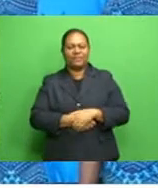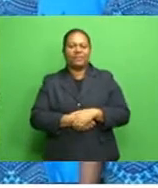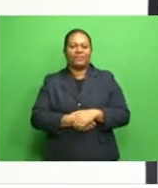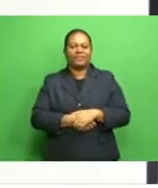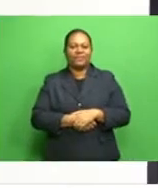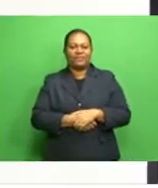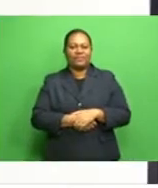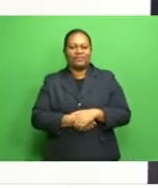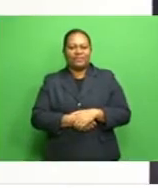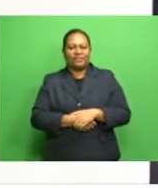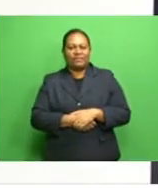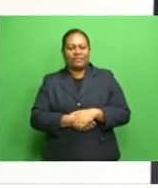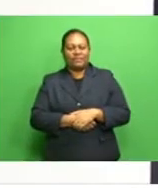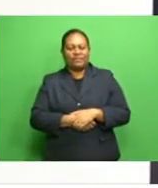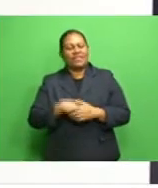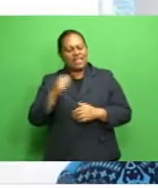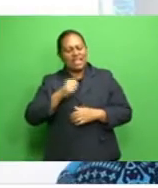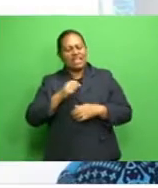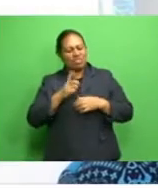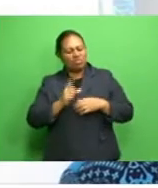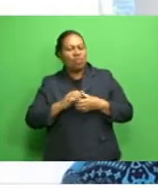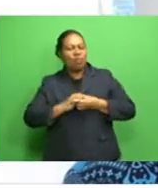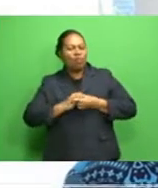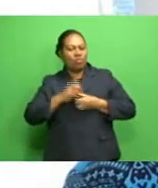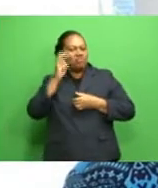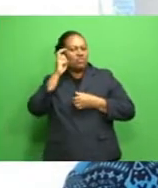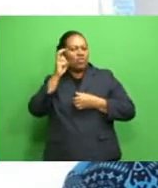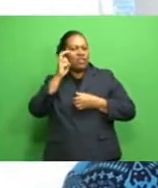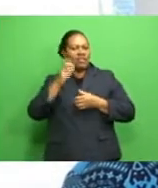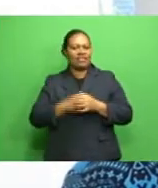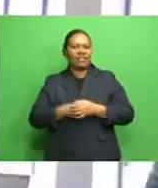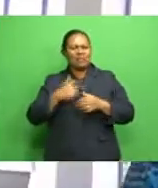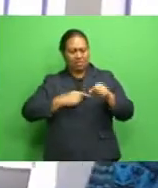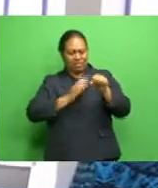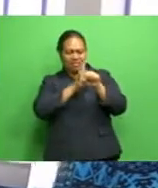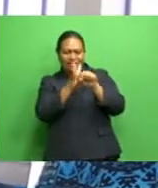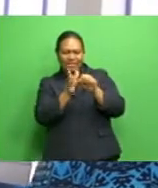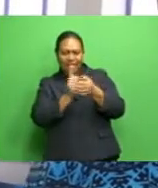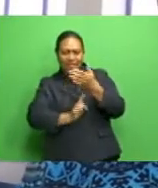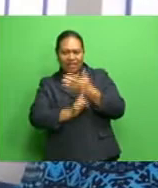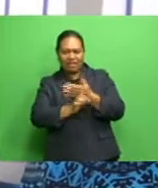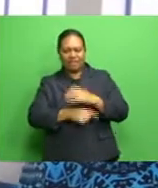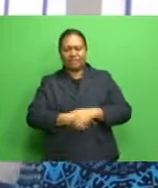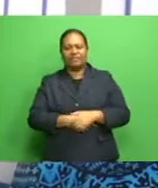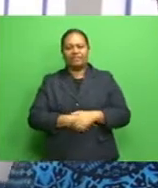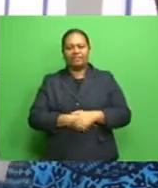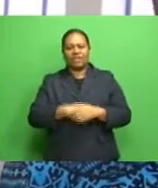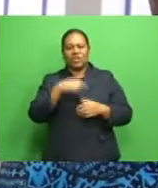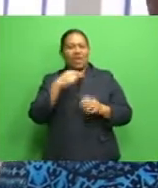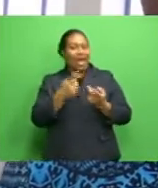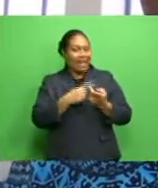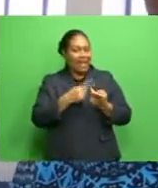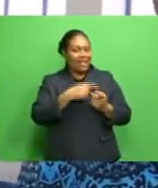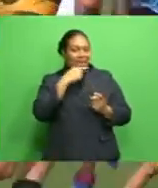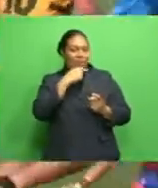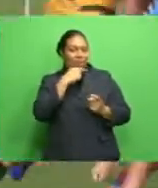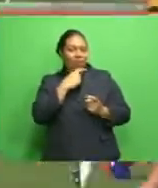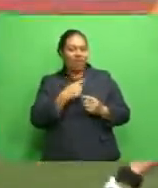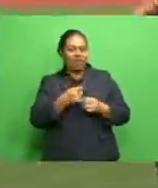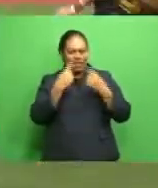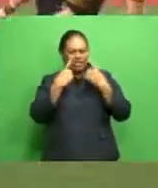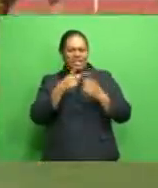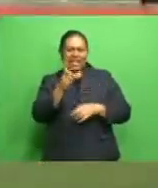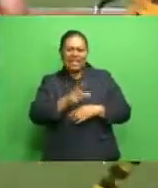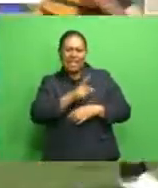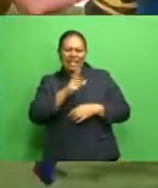and did training alone during the pandemic. Young Timothy Namotukola says the